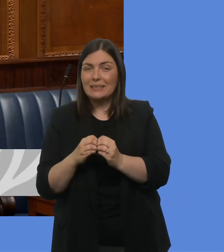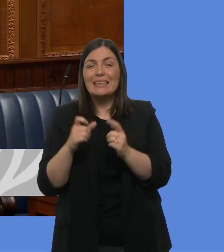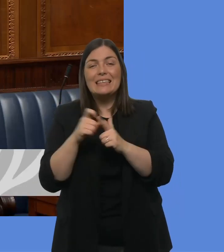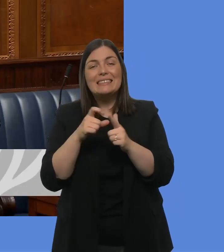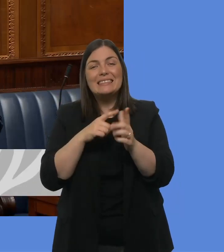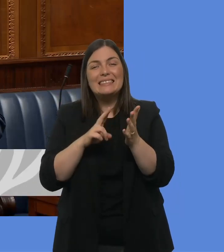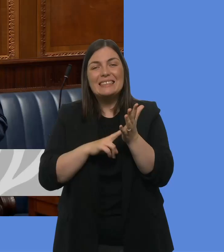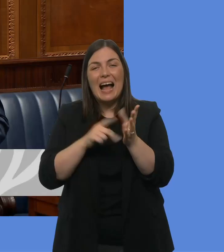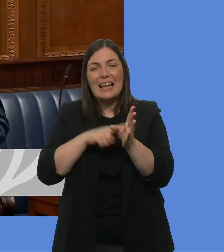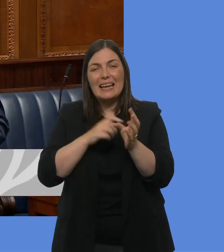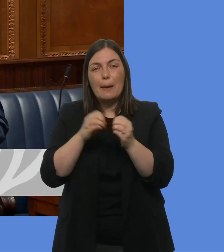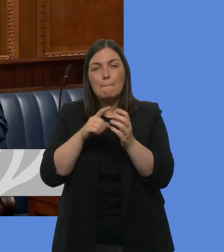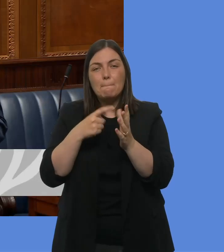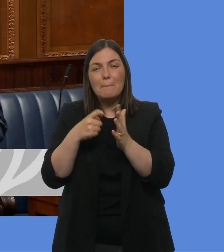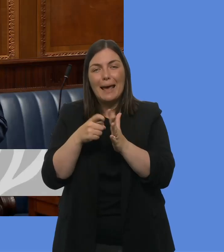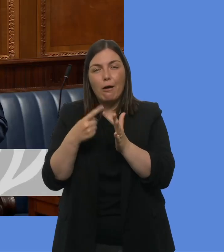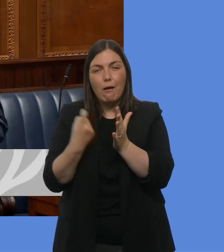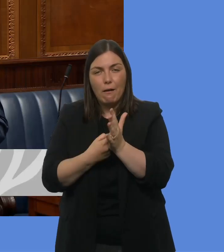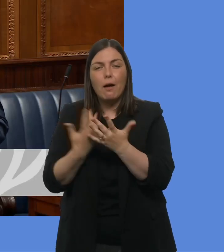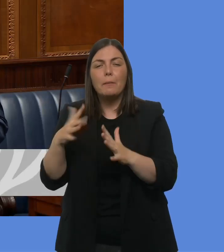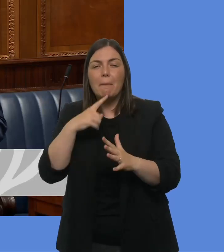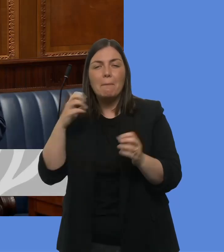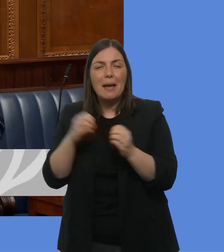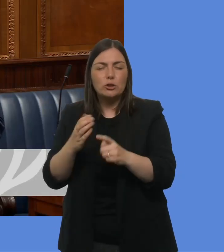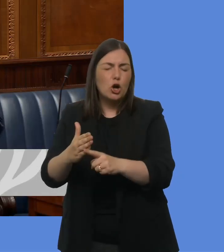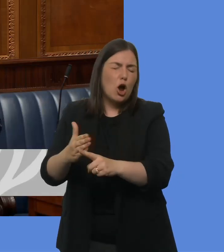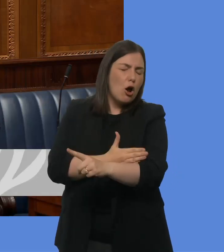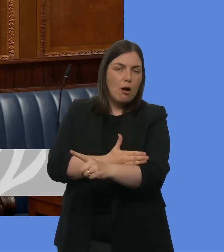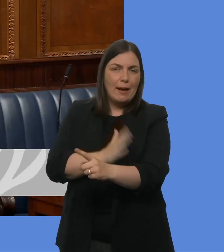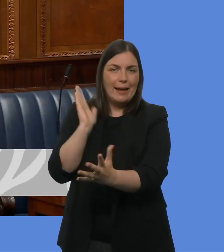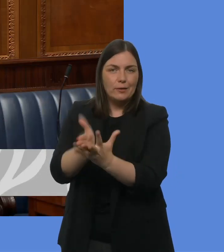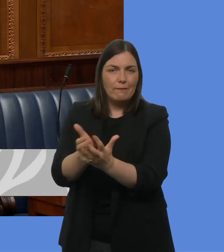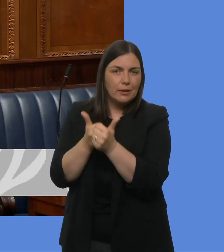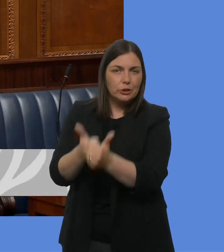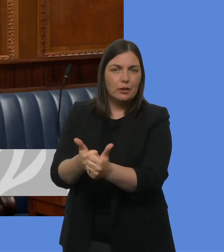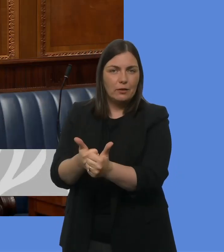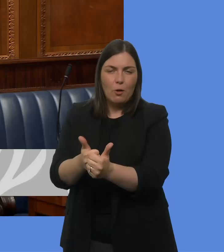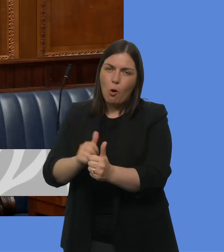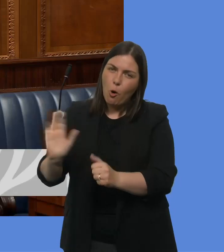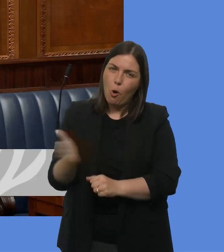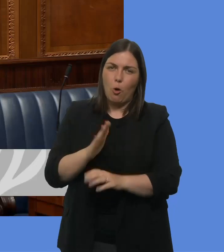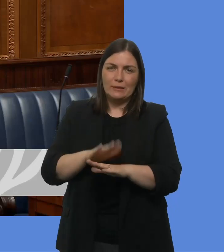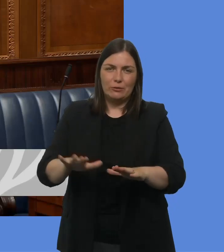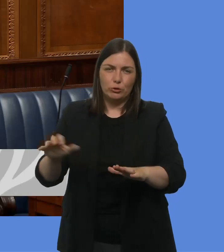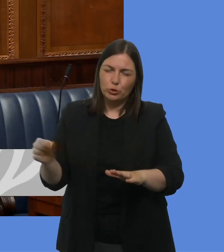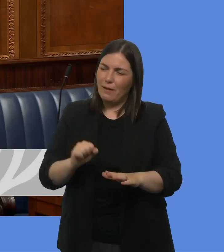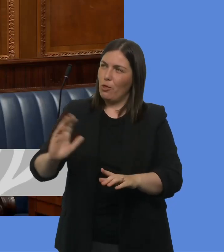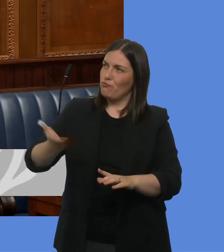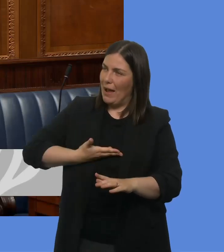the early intervention and the right to support, and stressed the importance for